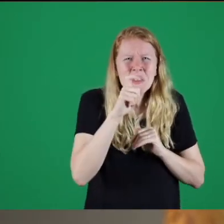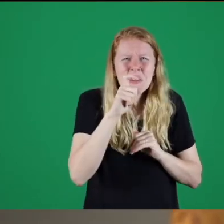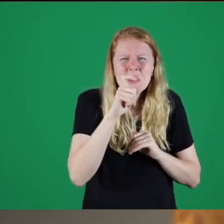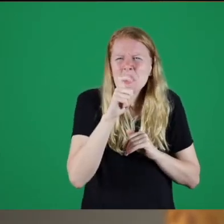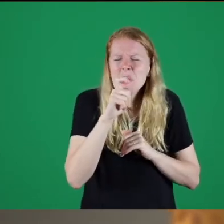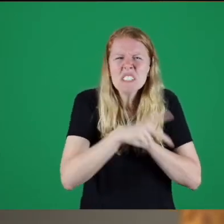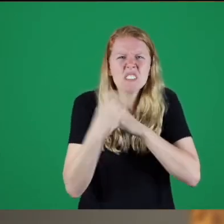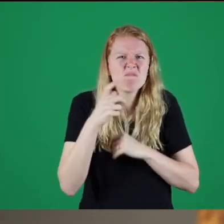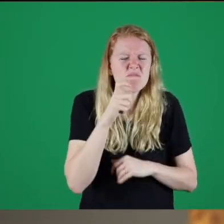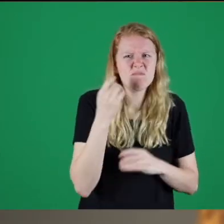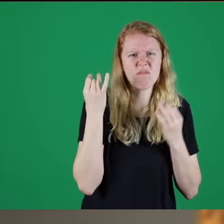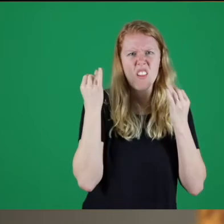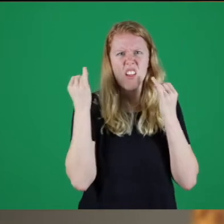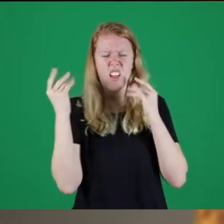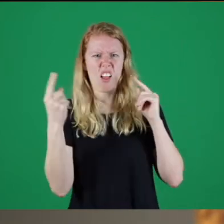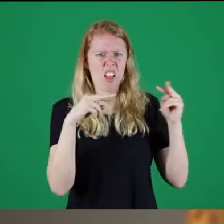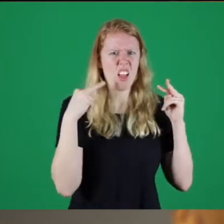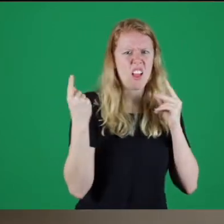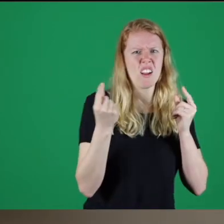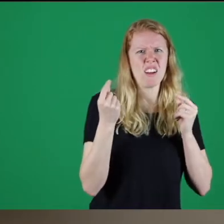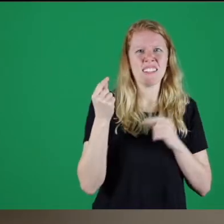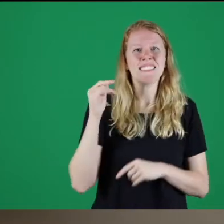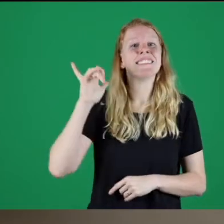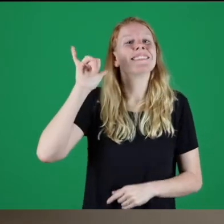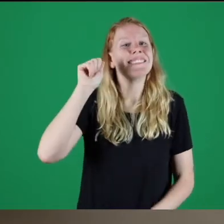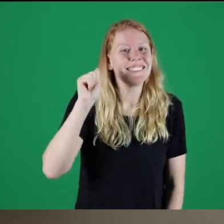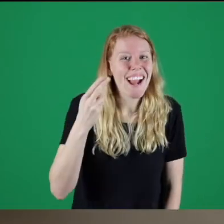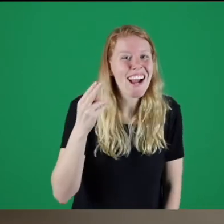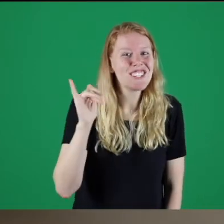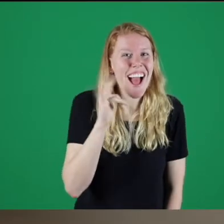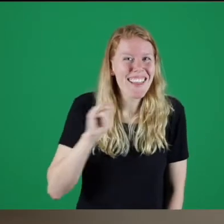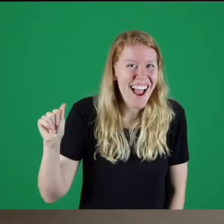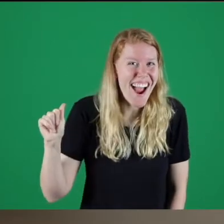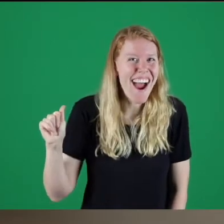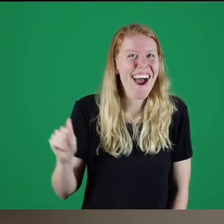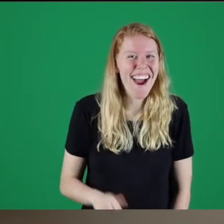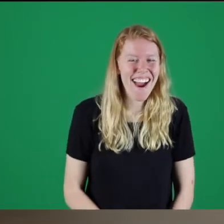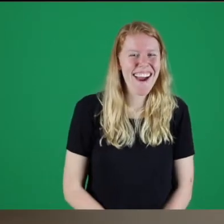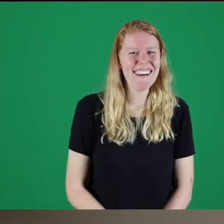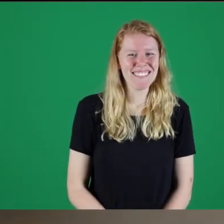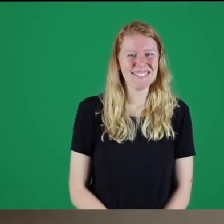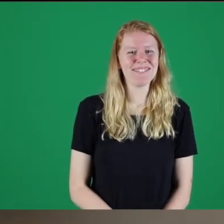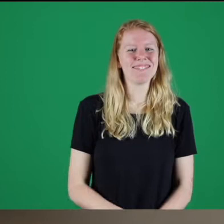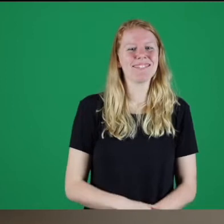corn? No one knew. Yeah, Jalia,